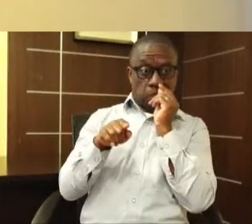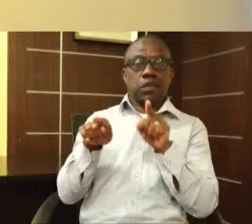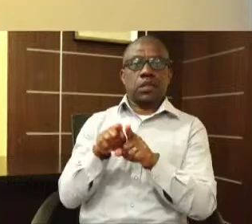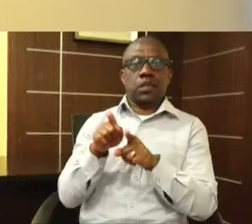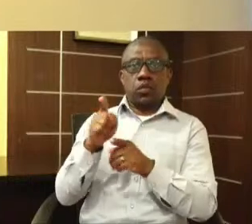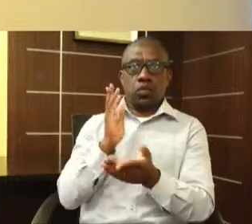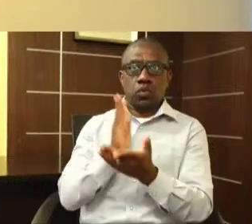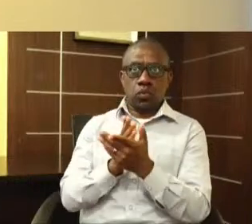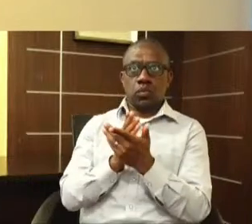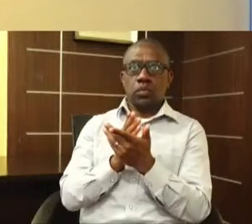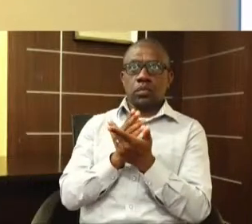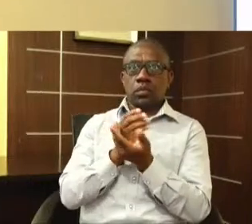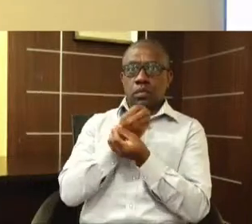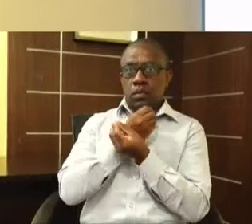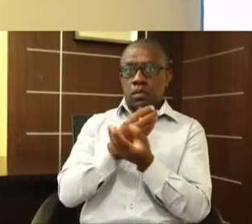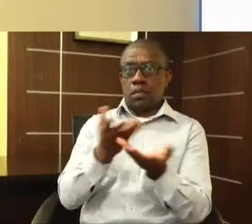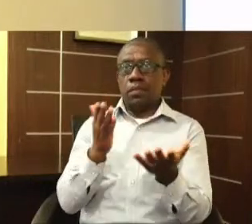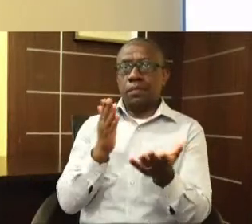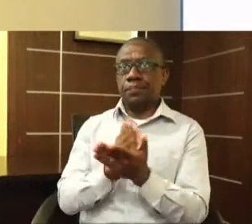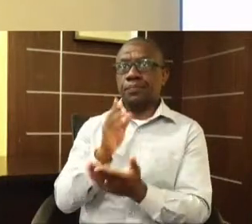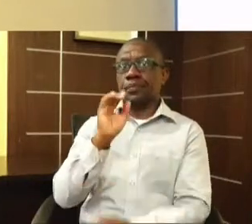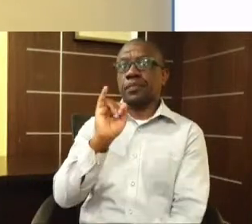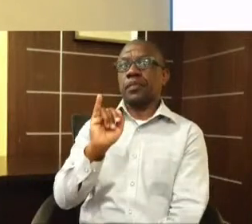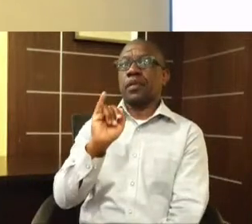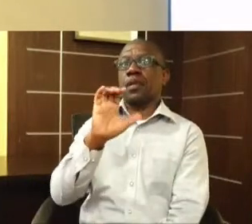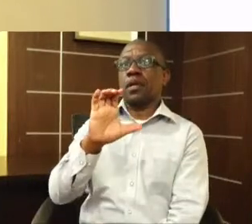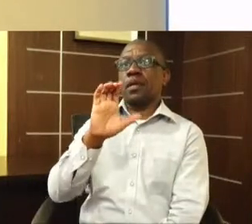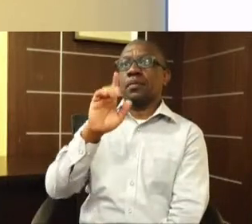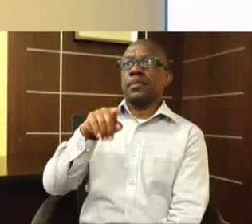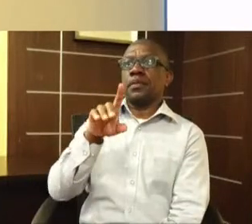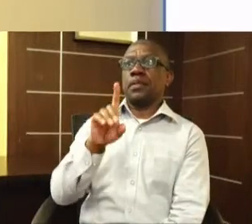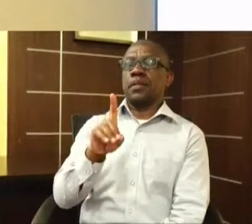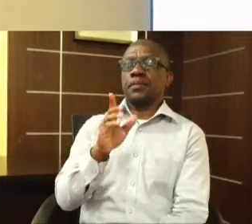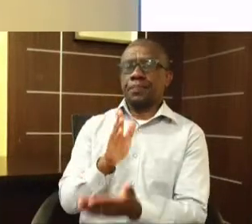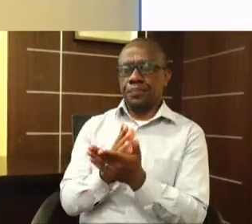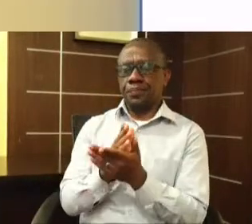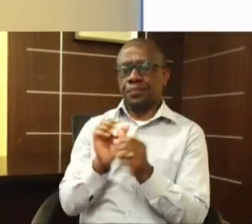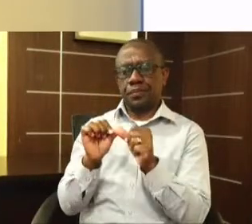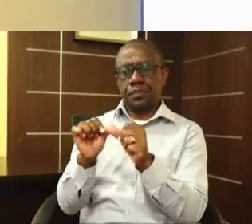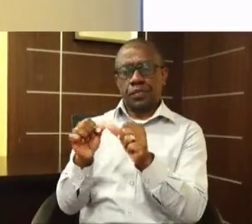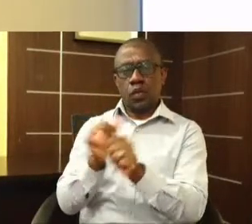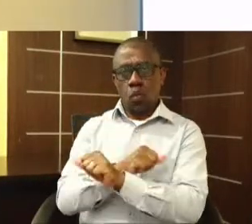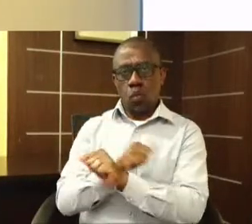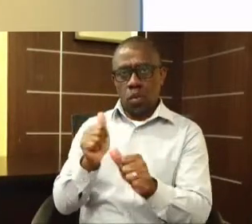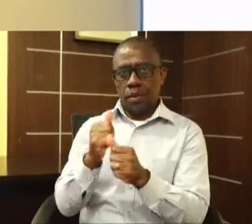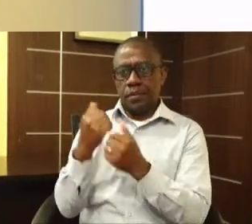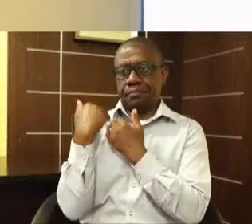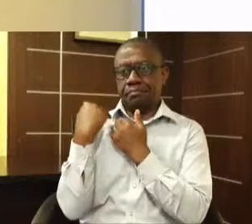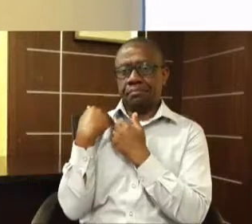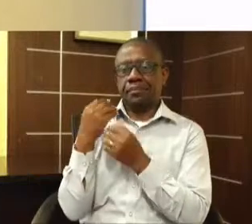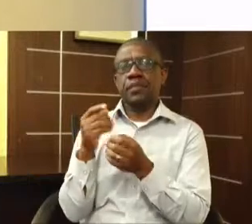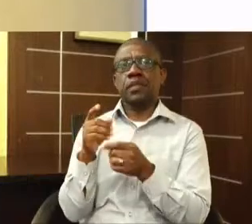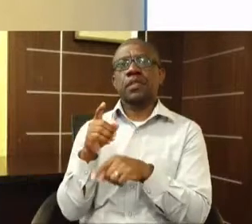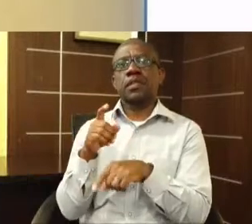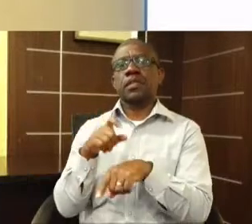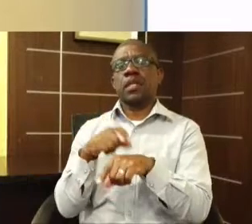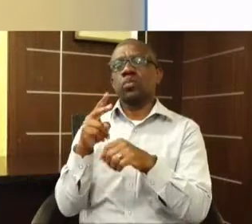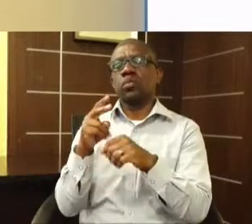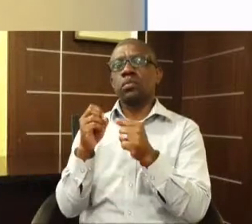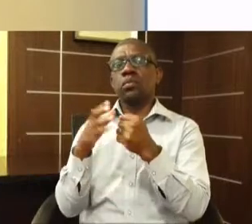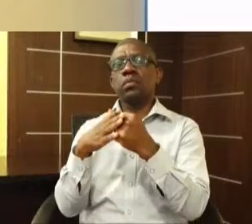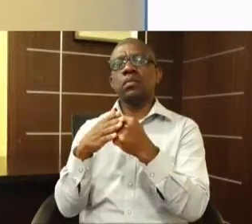confirmed that NCPD is still on track when it comes to the mandate it was given back in 2019 of